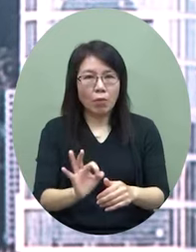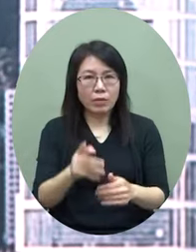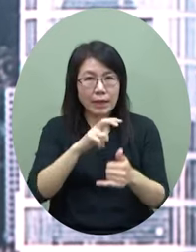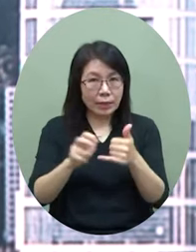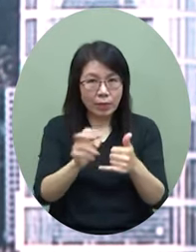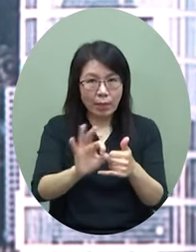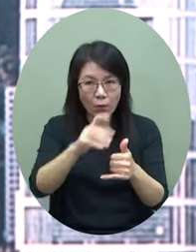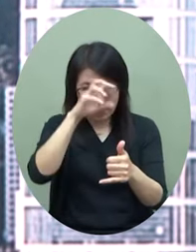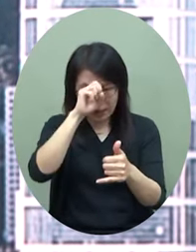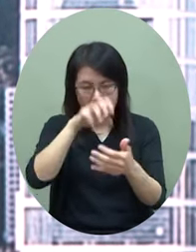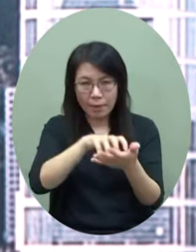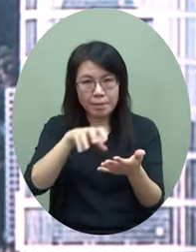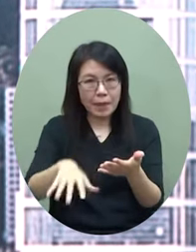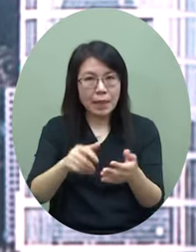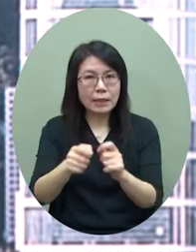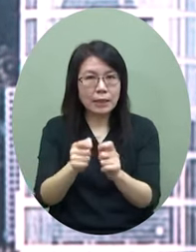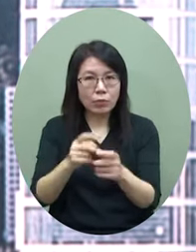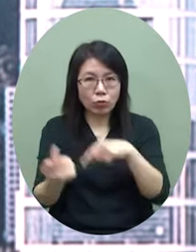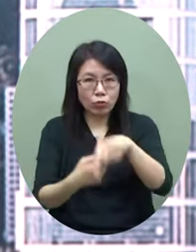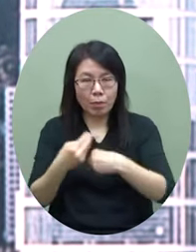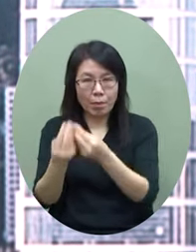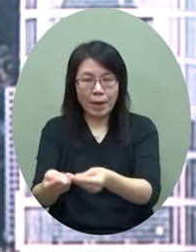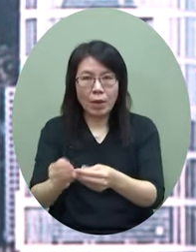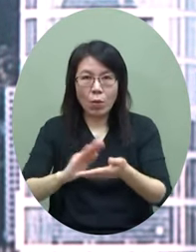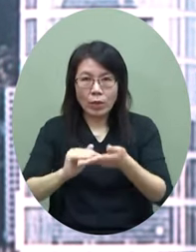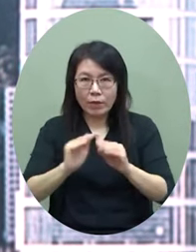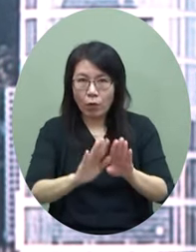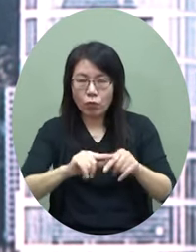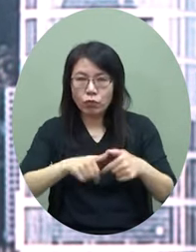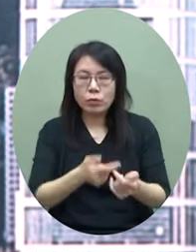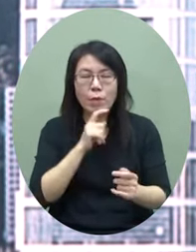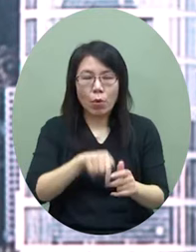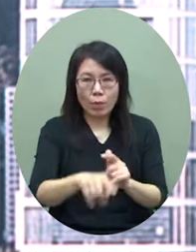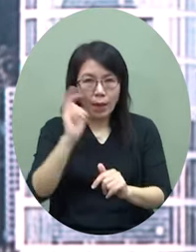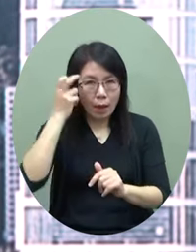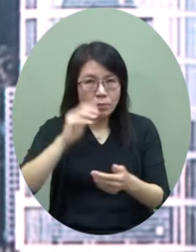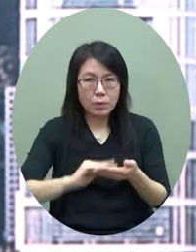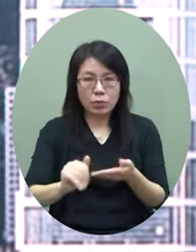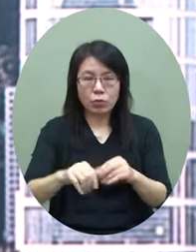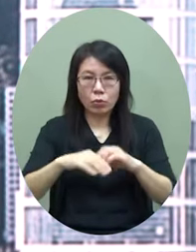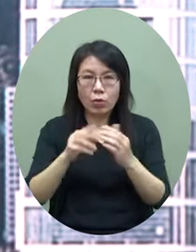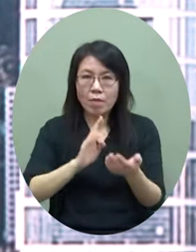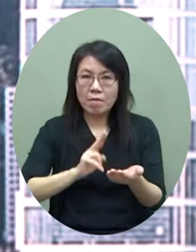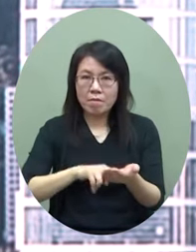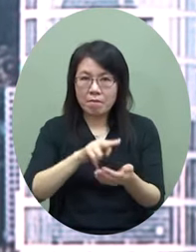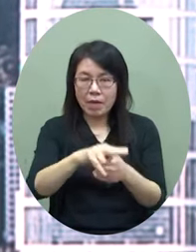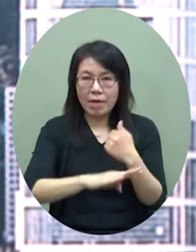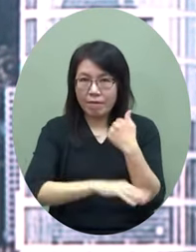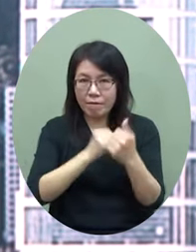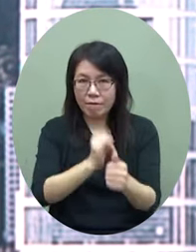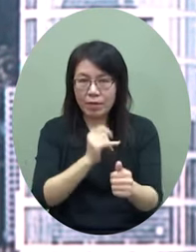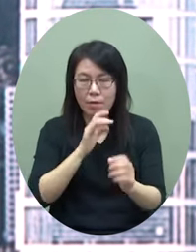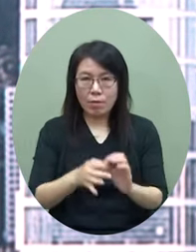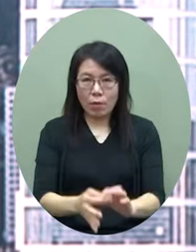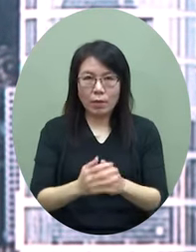and then pass to the Center for Health Protectionto consider issuing a summonsor where permissibleissue a